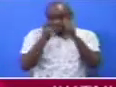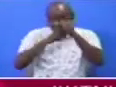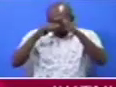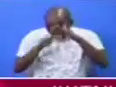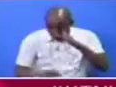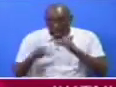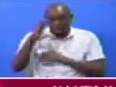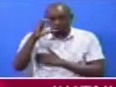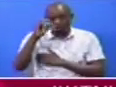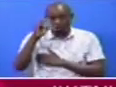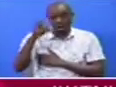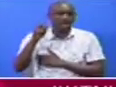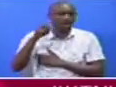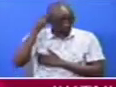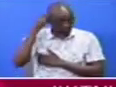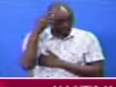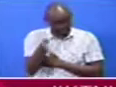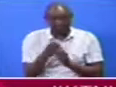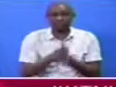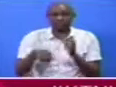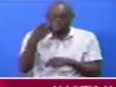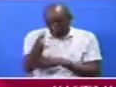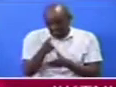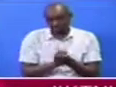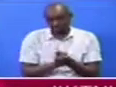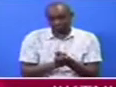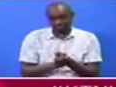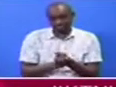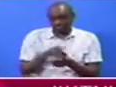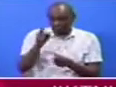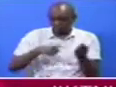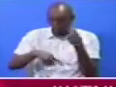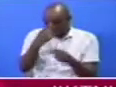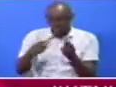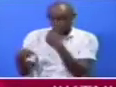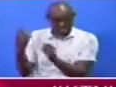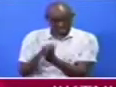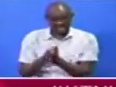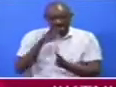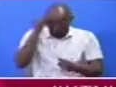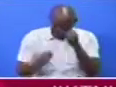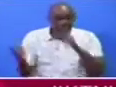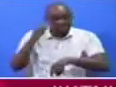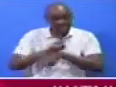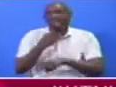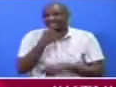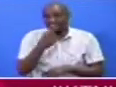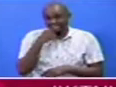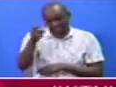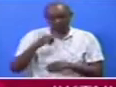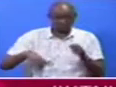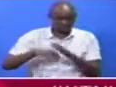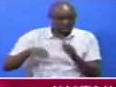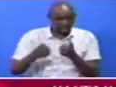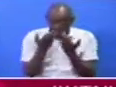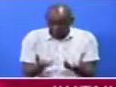Regional Soccer Tournament champions for the boys and girls categories, respectively. The final day of the Nyanza Regional Tournament pits